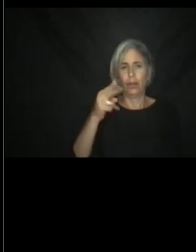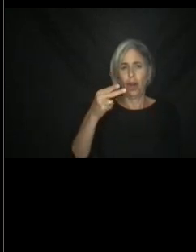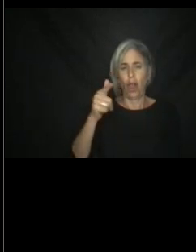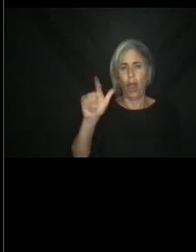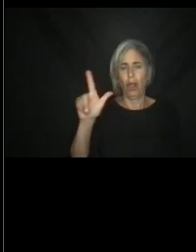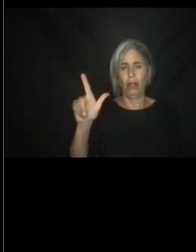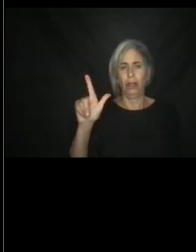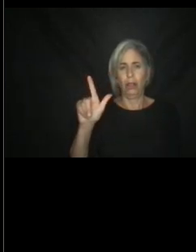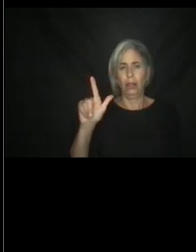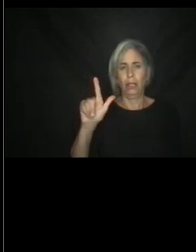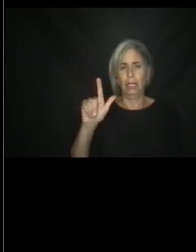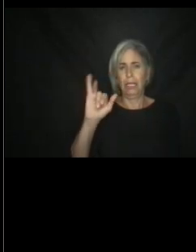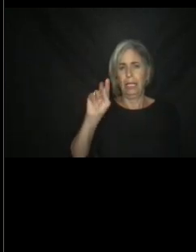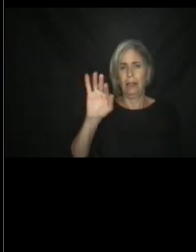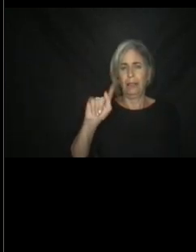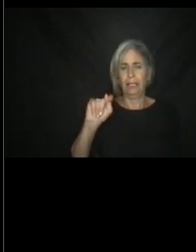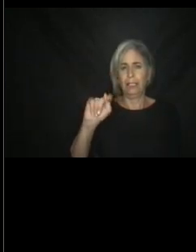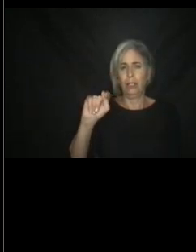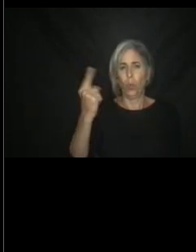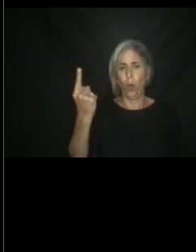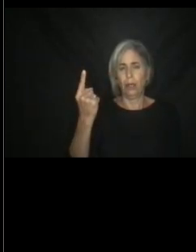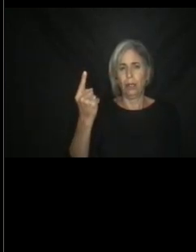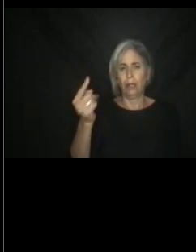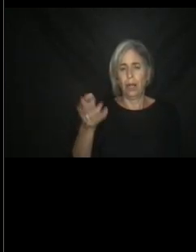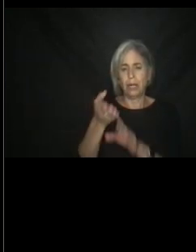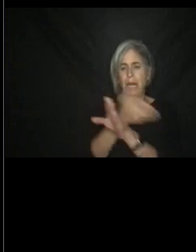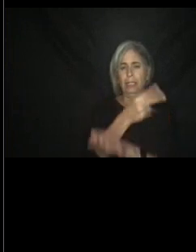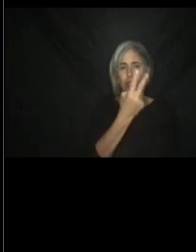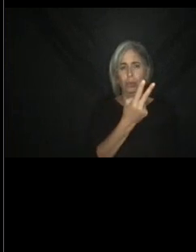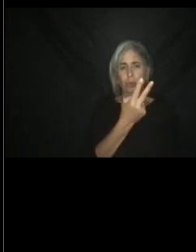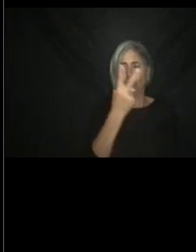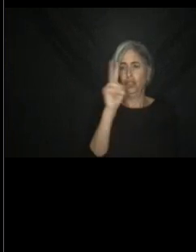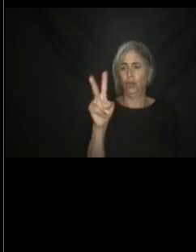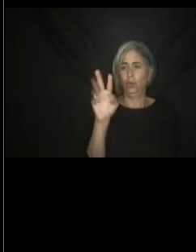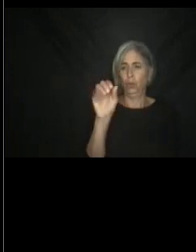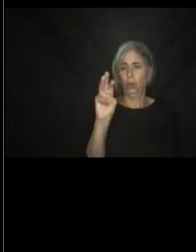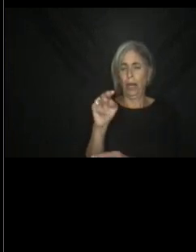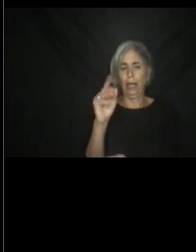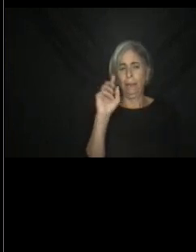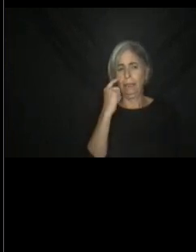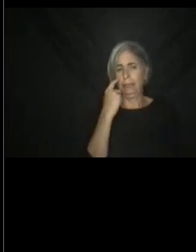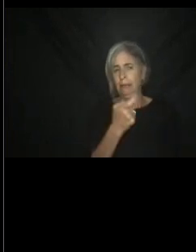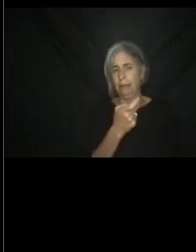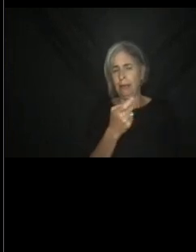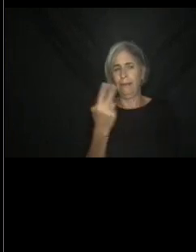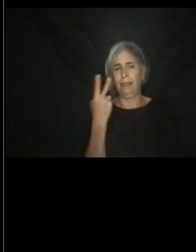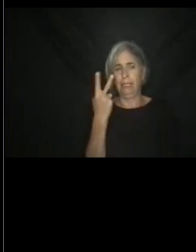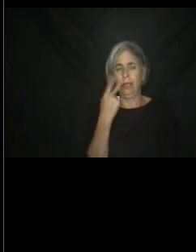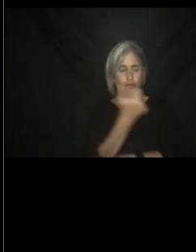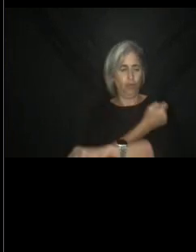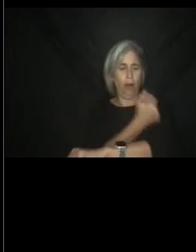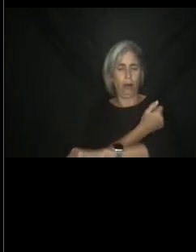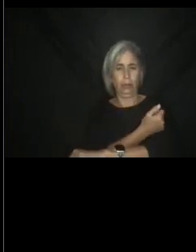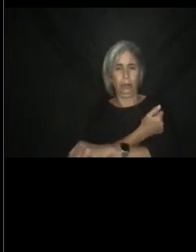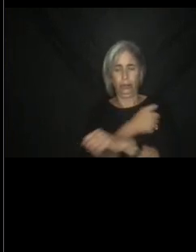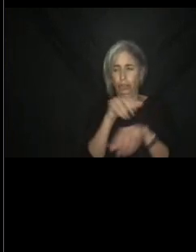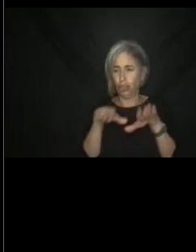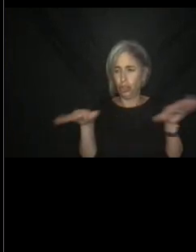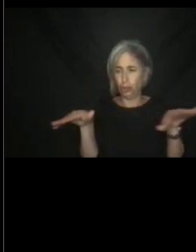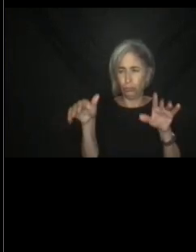next to Harbor Hall Inlet Club 2. 2 crime scenes that I witness every day, child endangerment, drugs. And